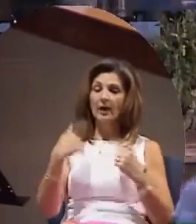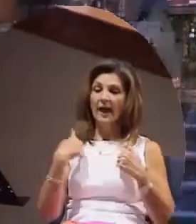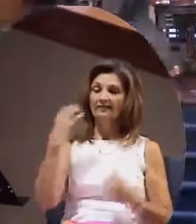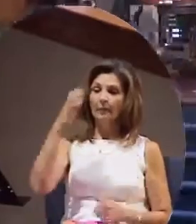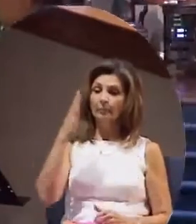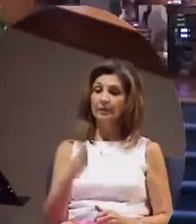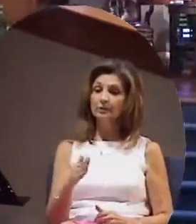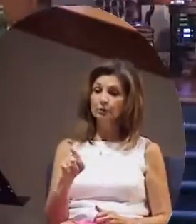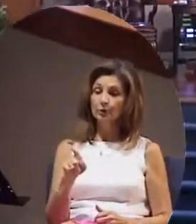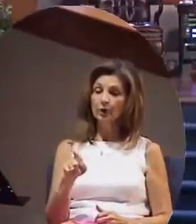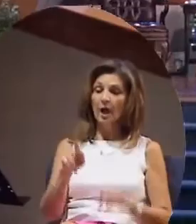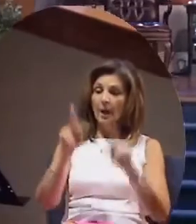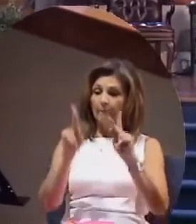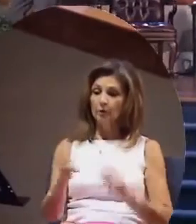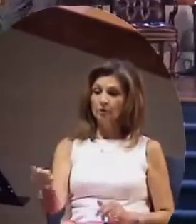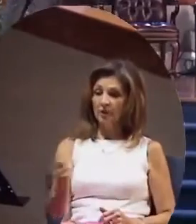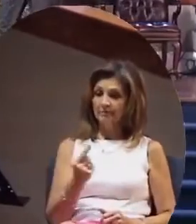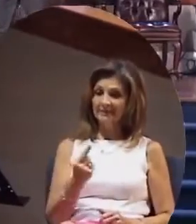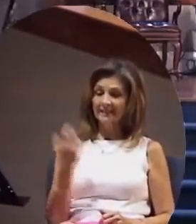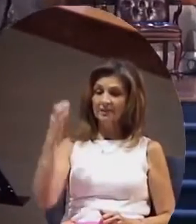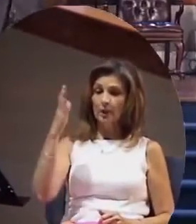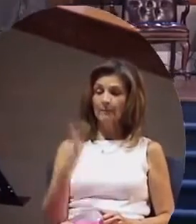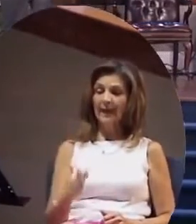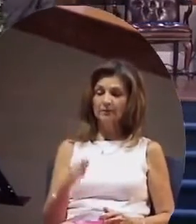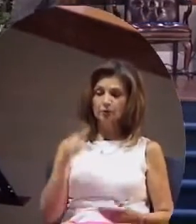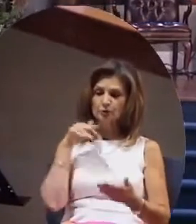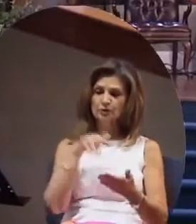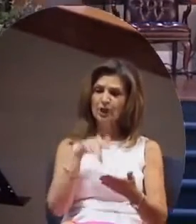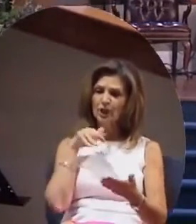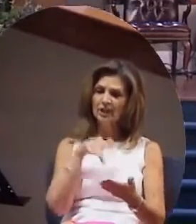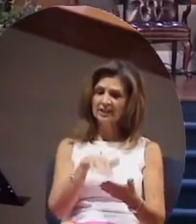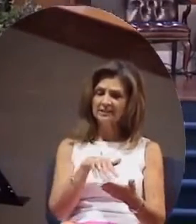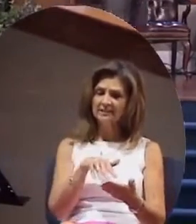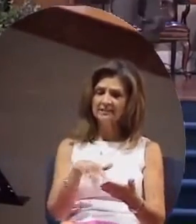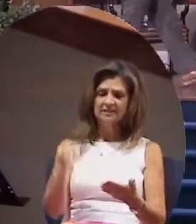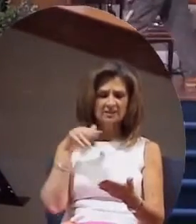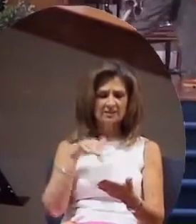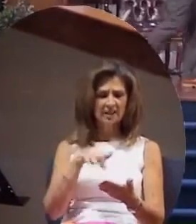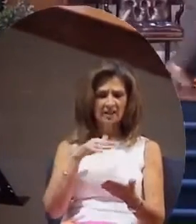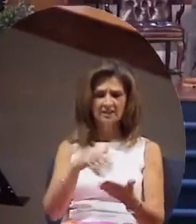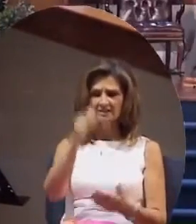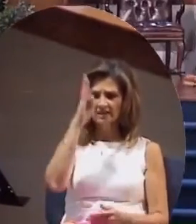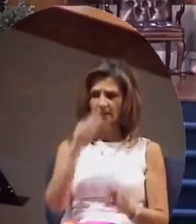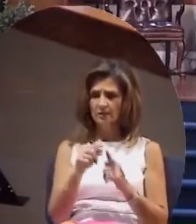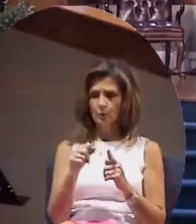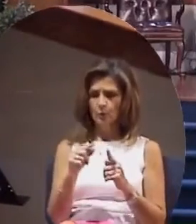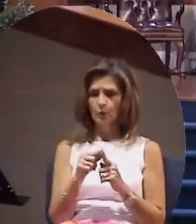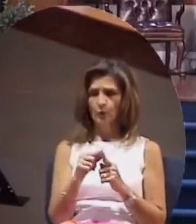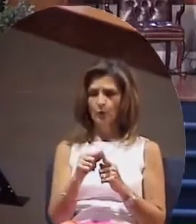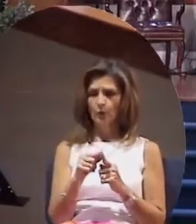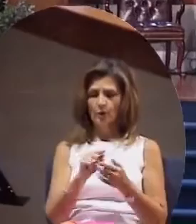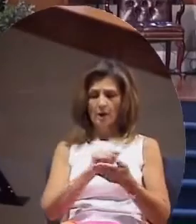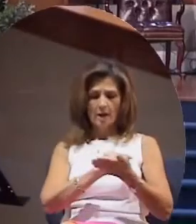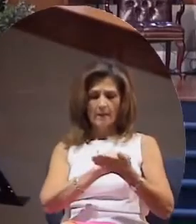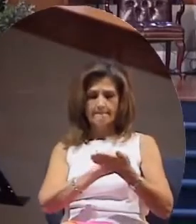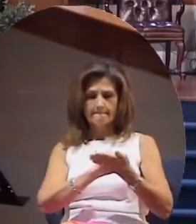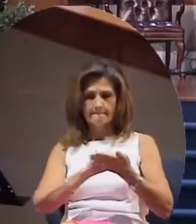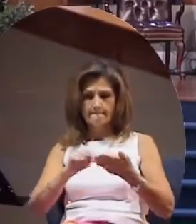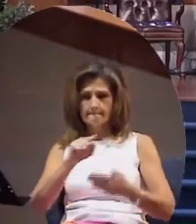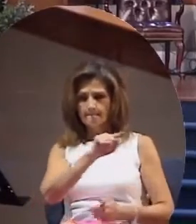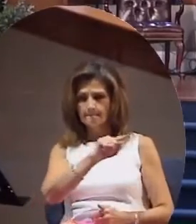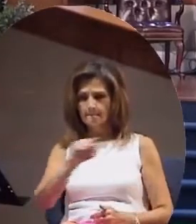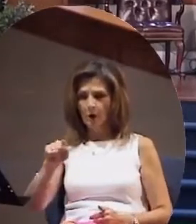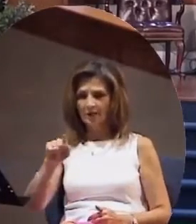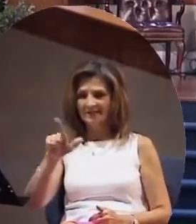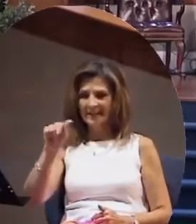You got a preacher. Here's what happens. Somebody comes in. Your pastor studies the book and marks the lines.